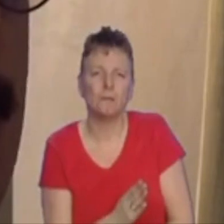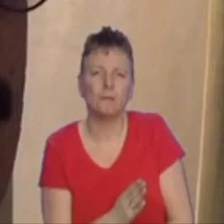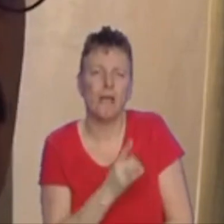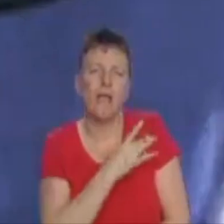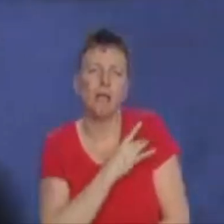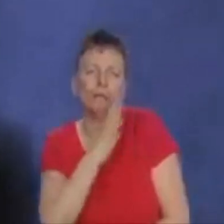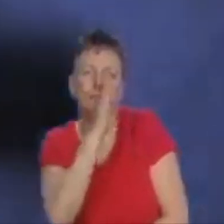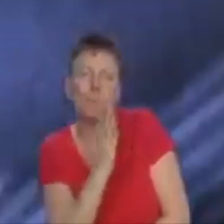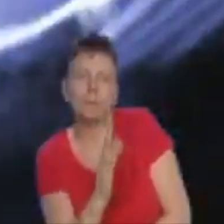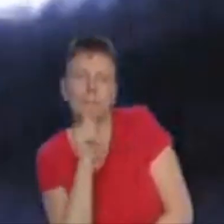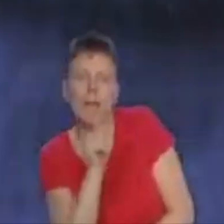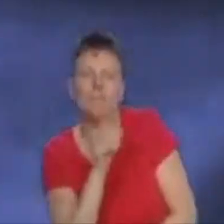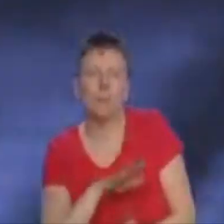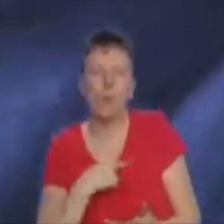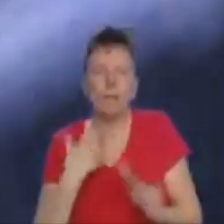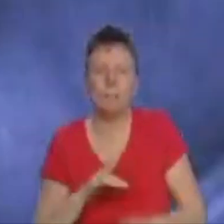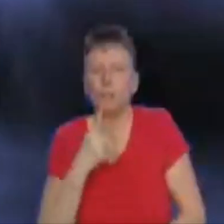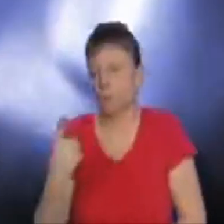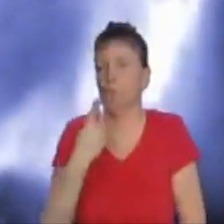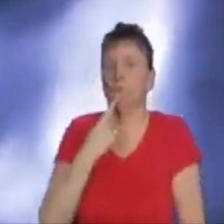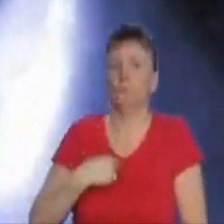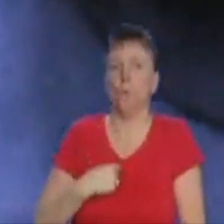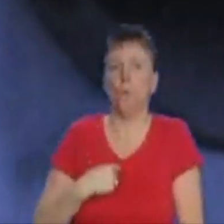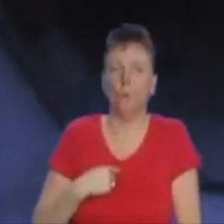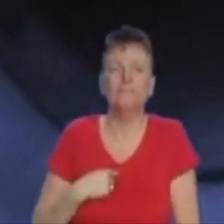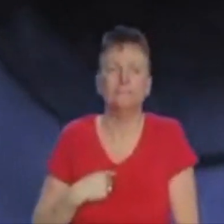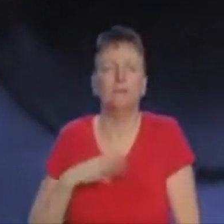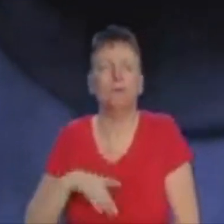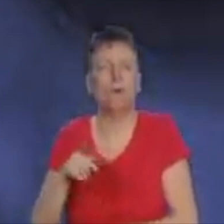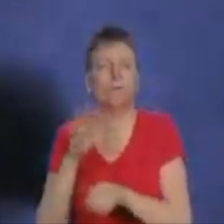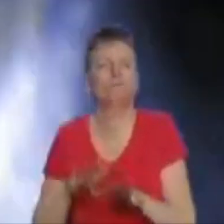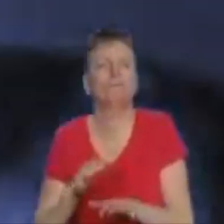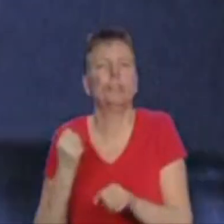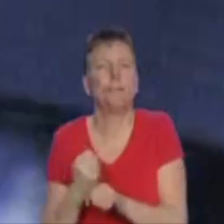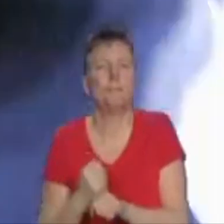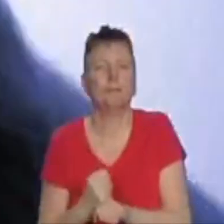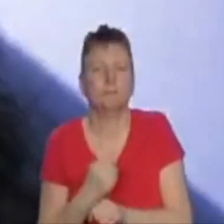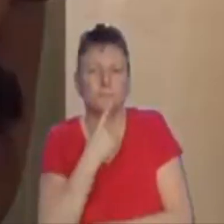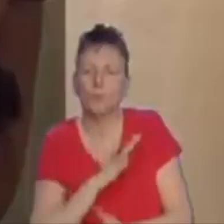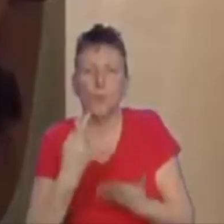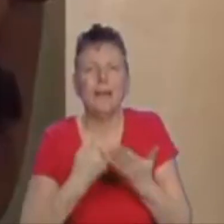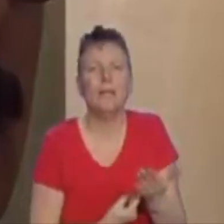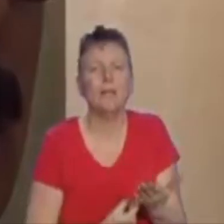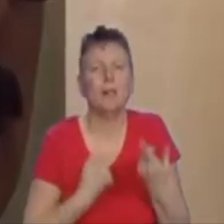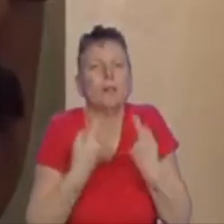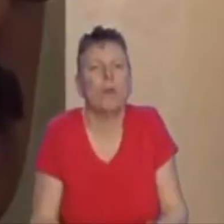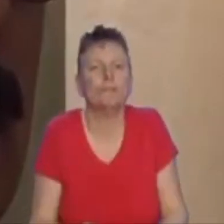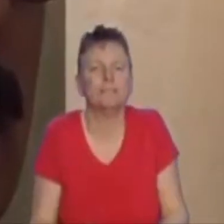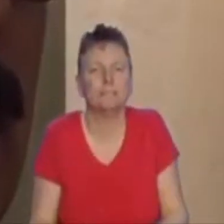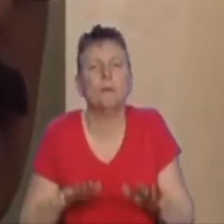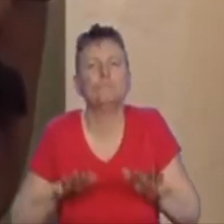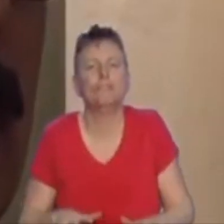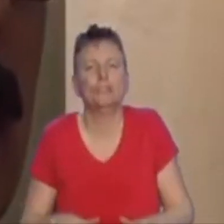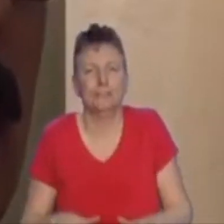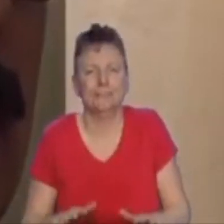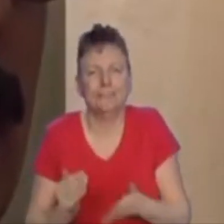side. From what I've been told by the Ministry of Defence, there is no legal authority of the British